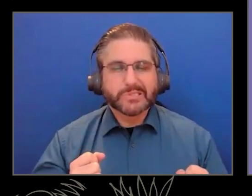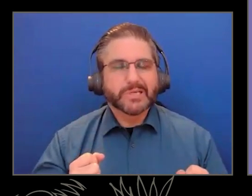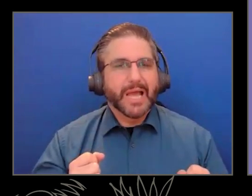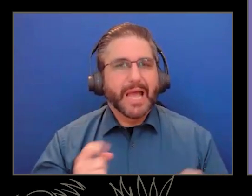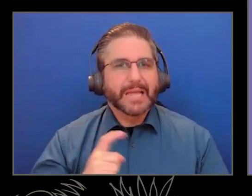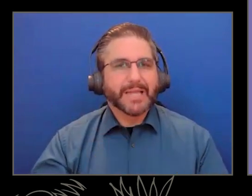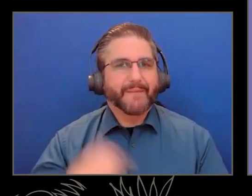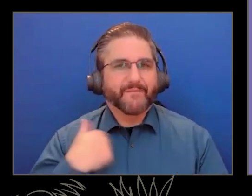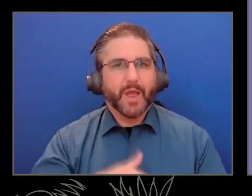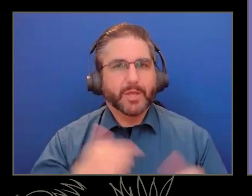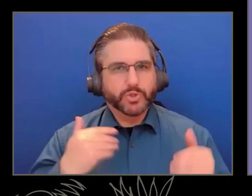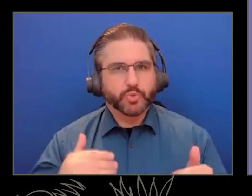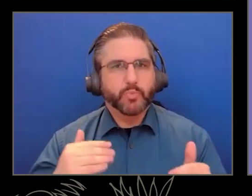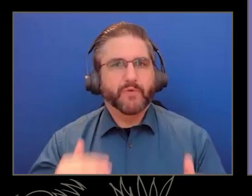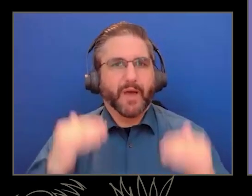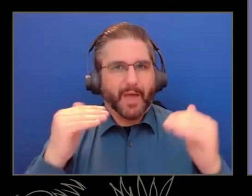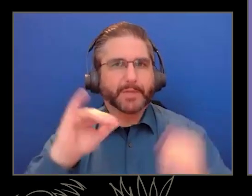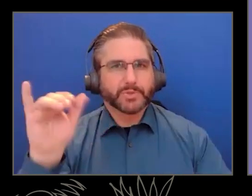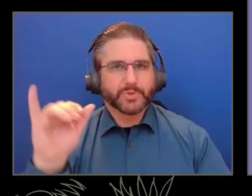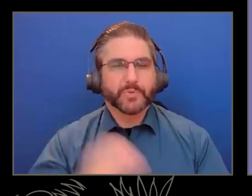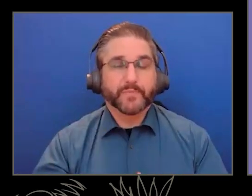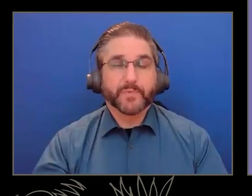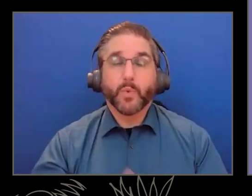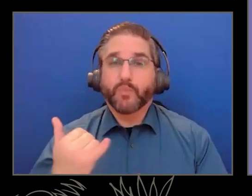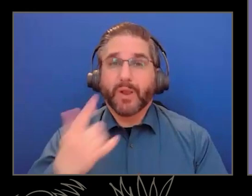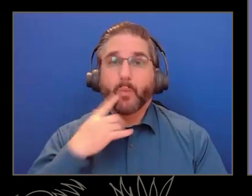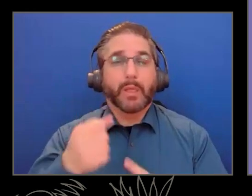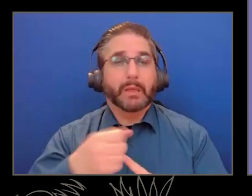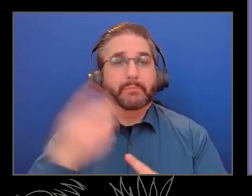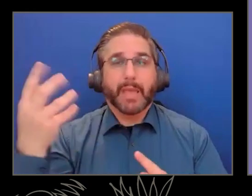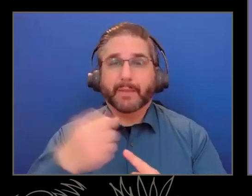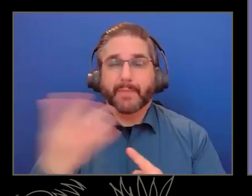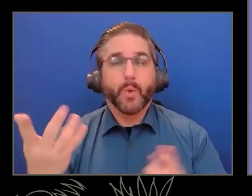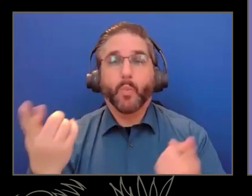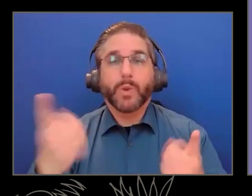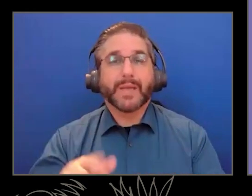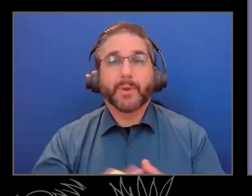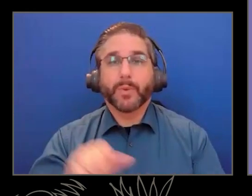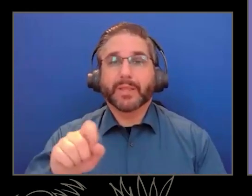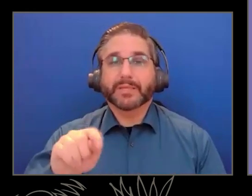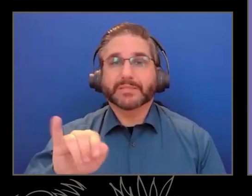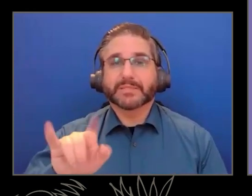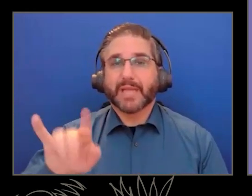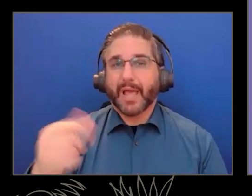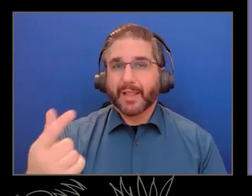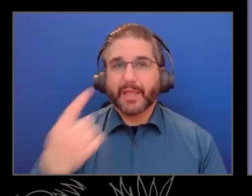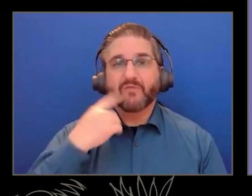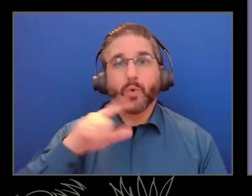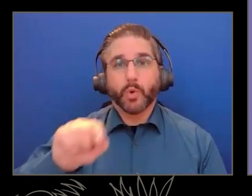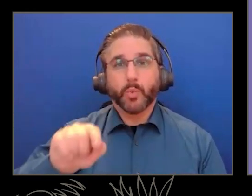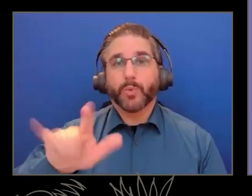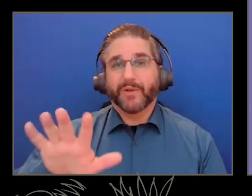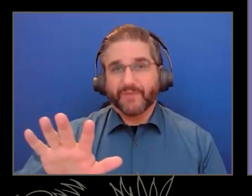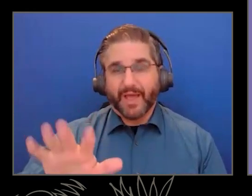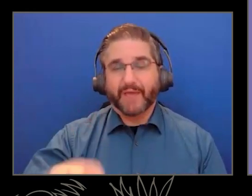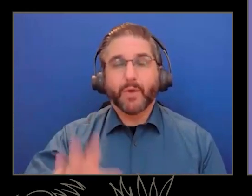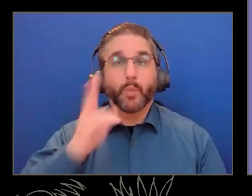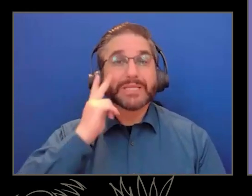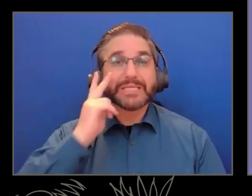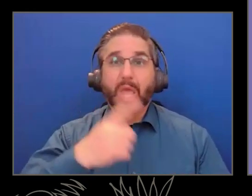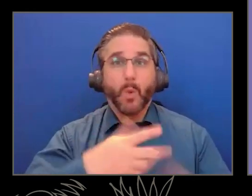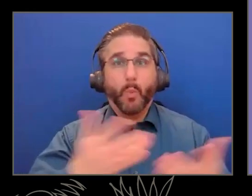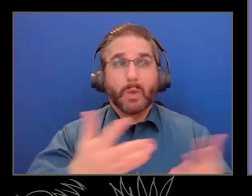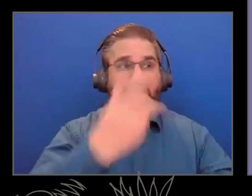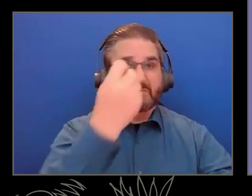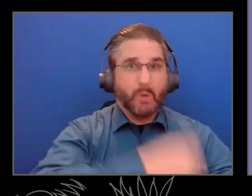what we're gonna be doing is unpacking what's really going on with styling here in 2025. We're gonna see what's falling apart, what the right